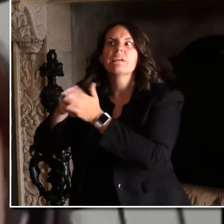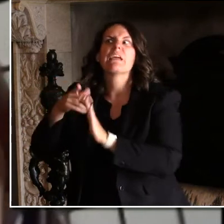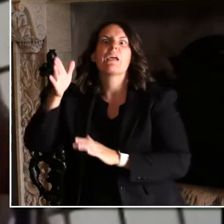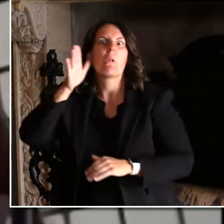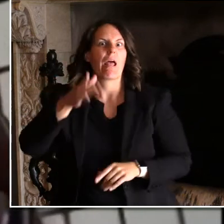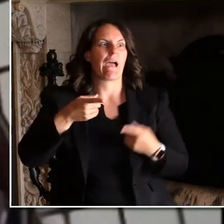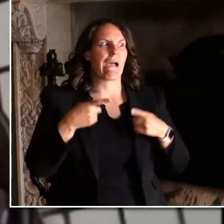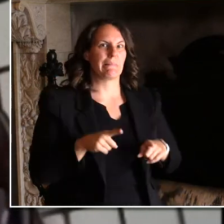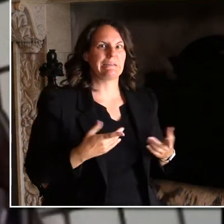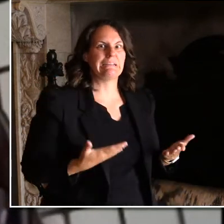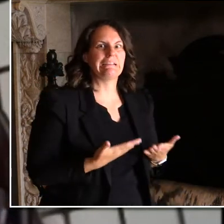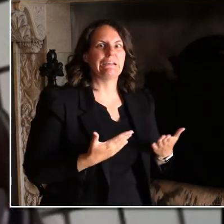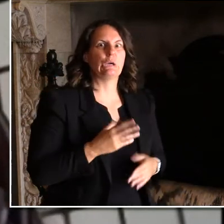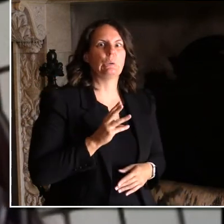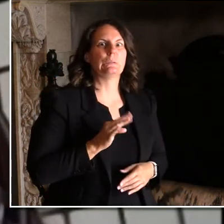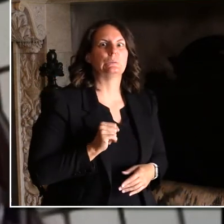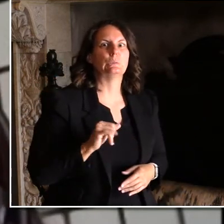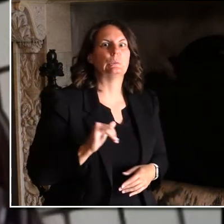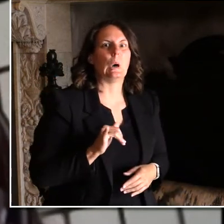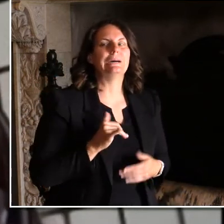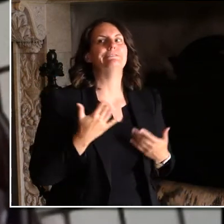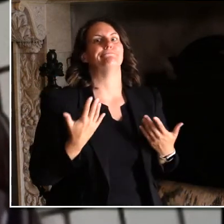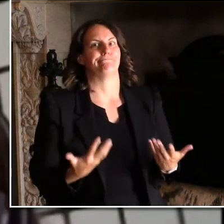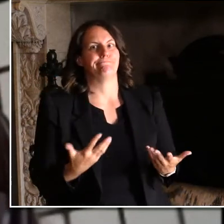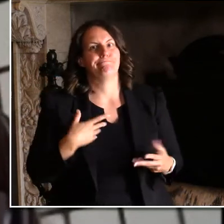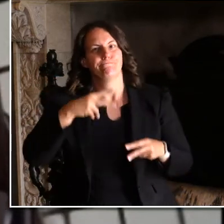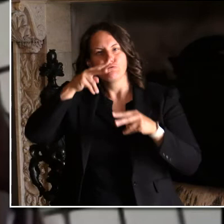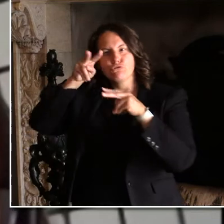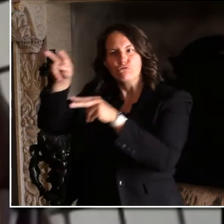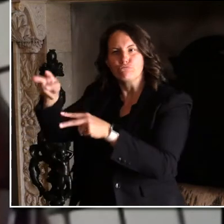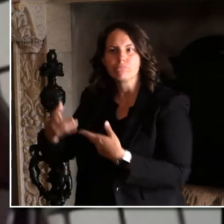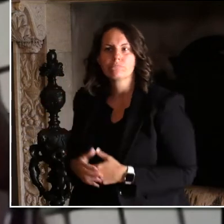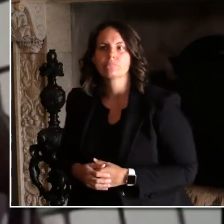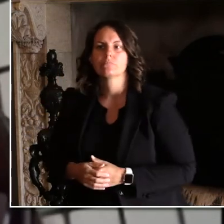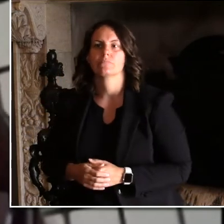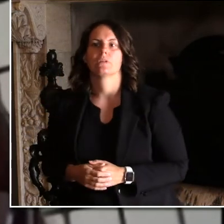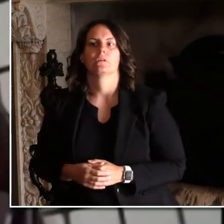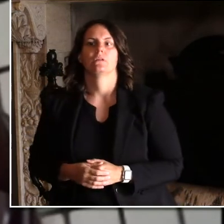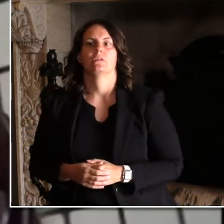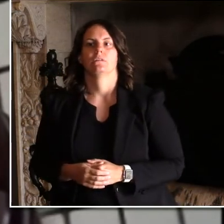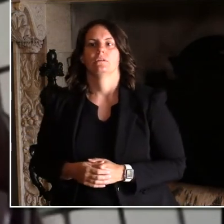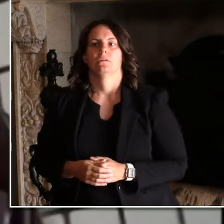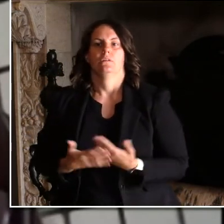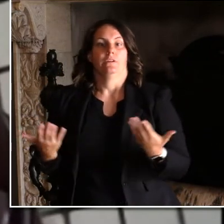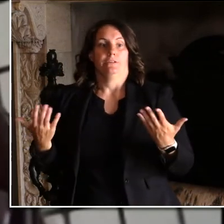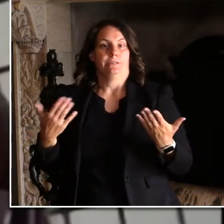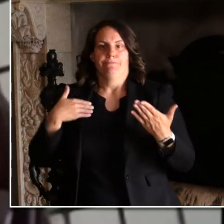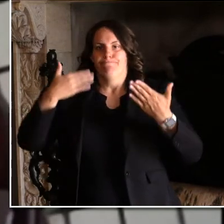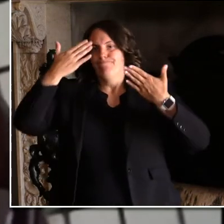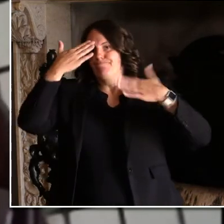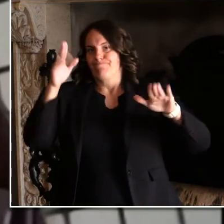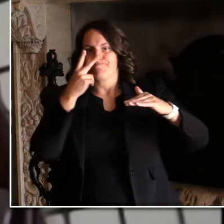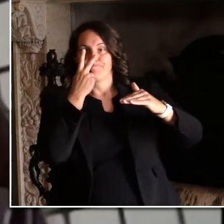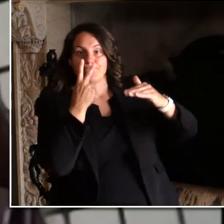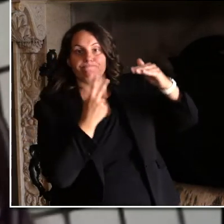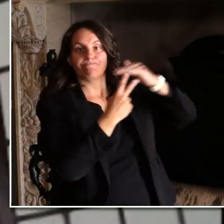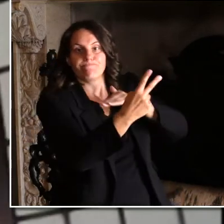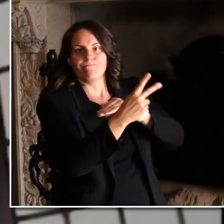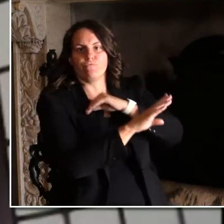would like in order to know exactly how that's going to how that would unfold, or how that how